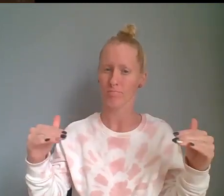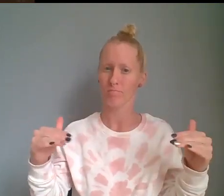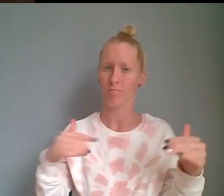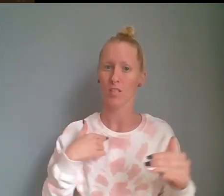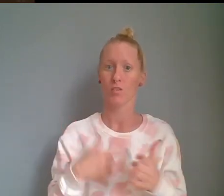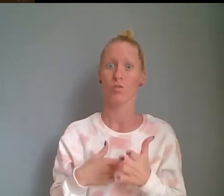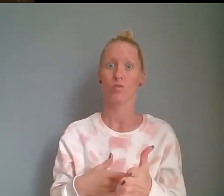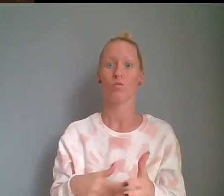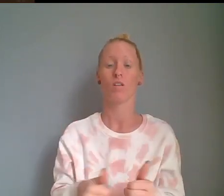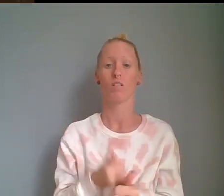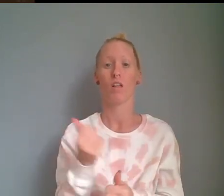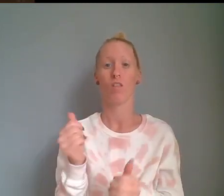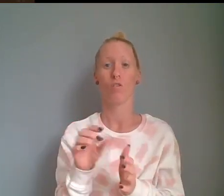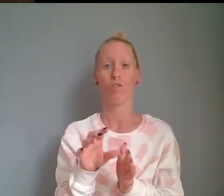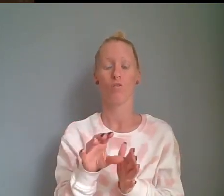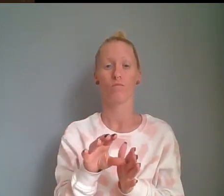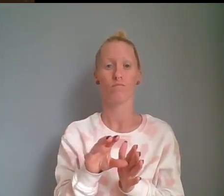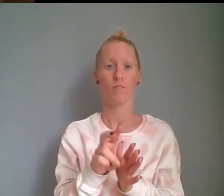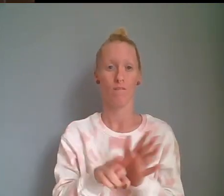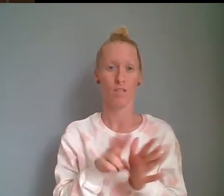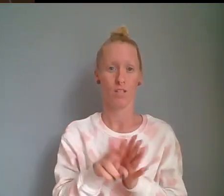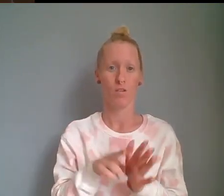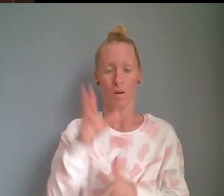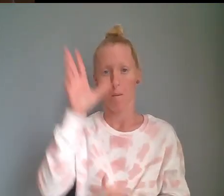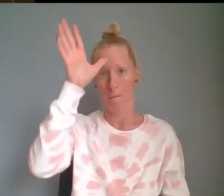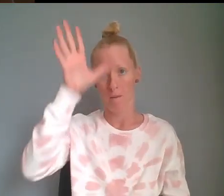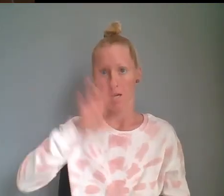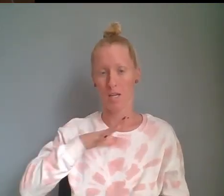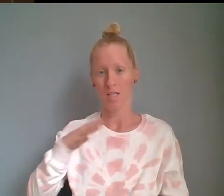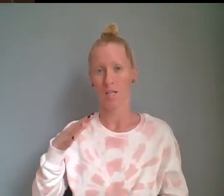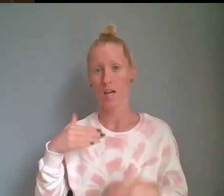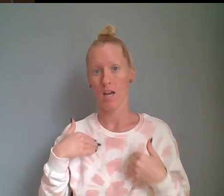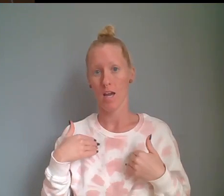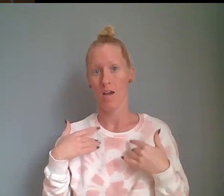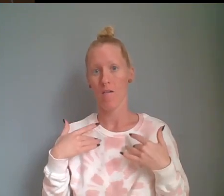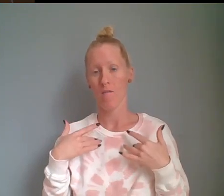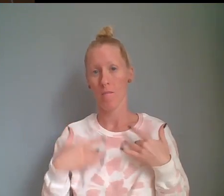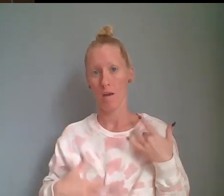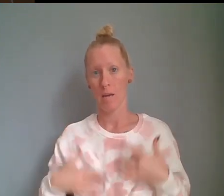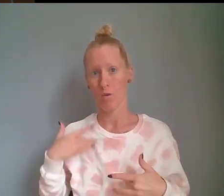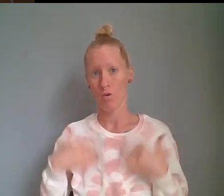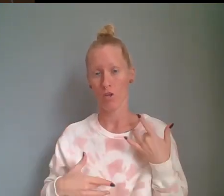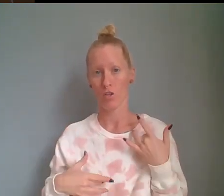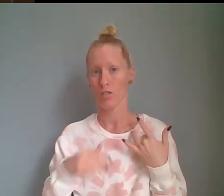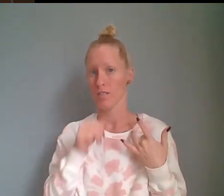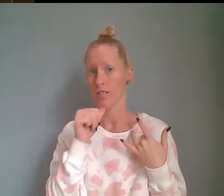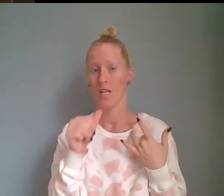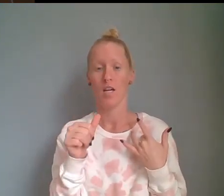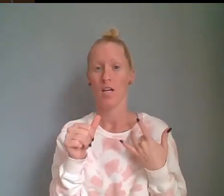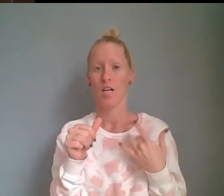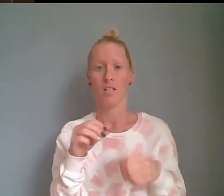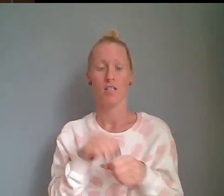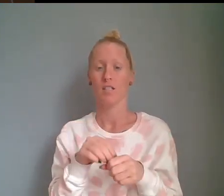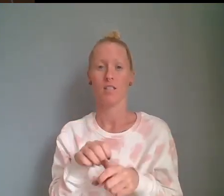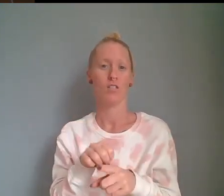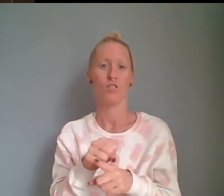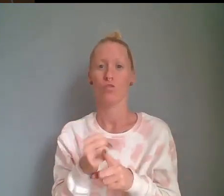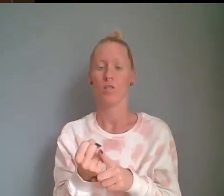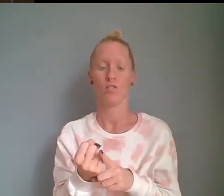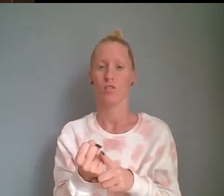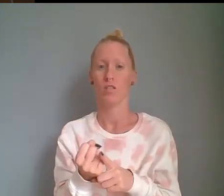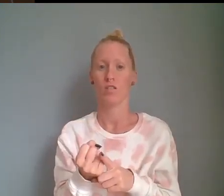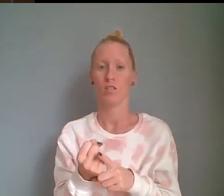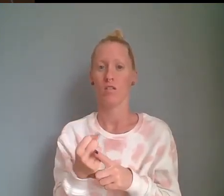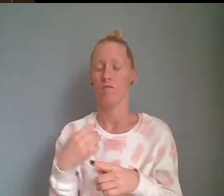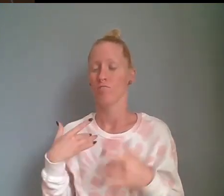another clip. It's a little bit longer, of a man who has bipolar disorder. He is not currently in an episode of either depression